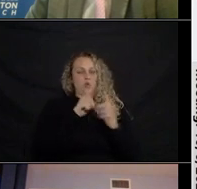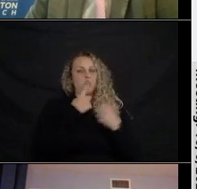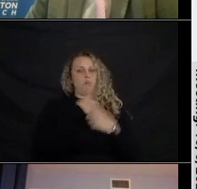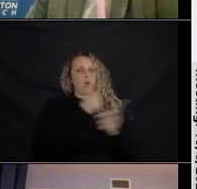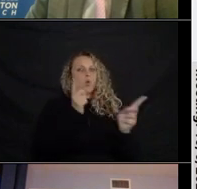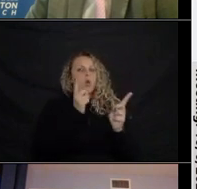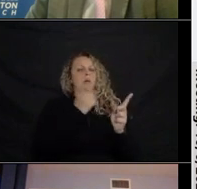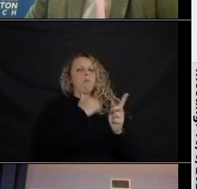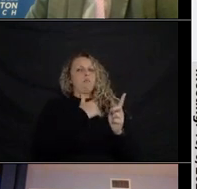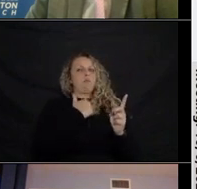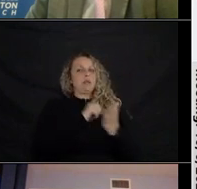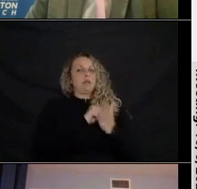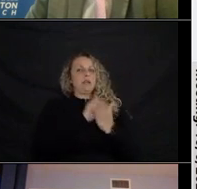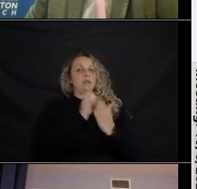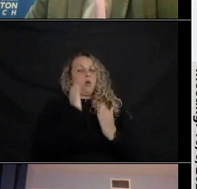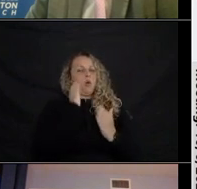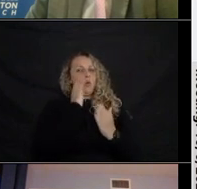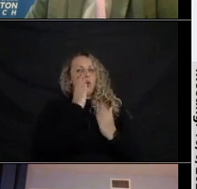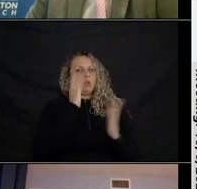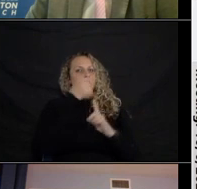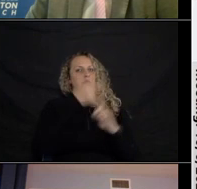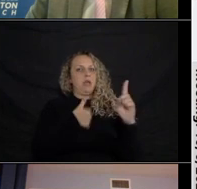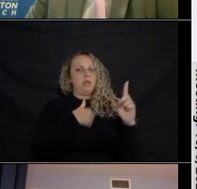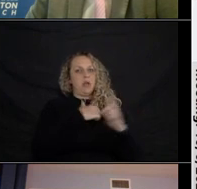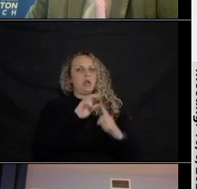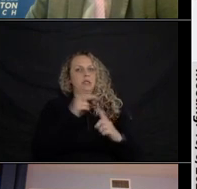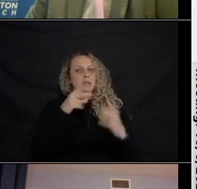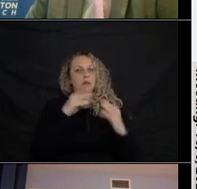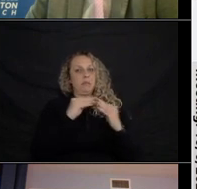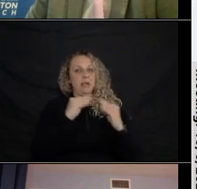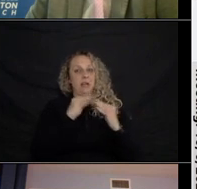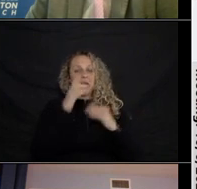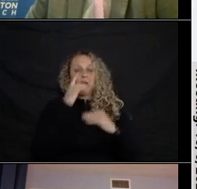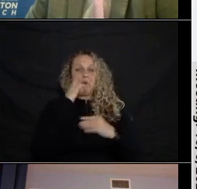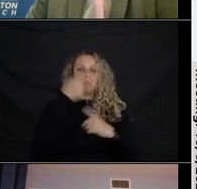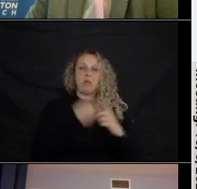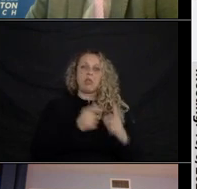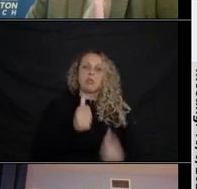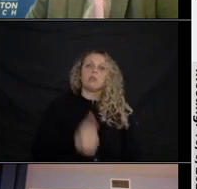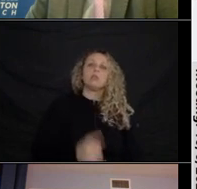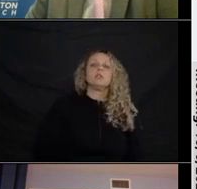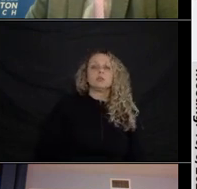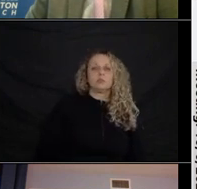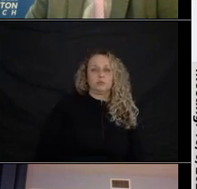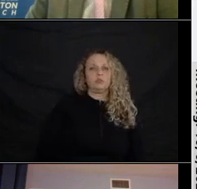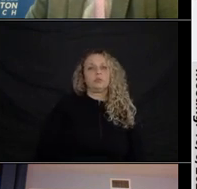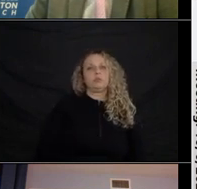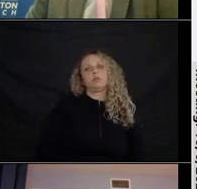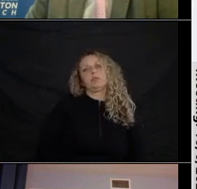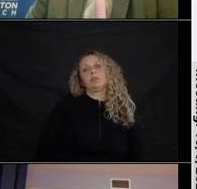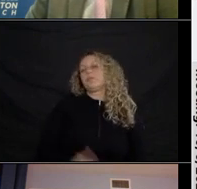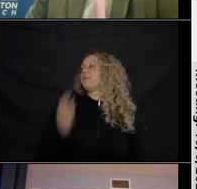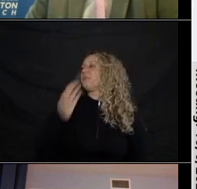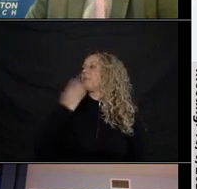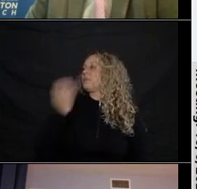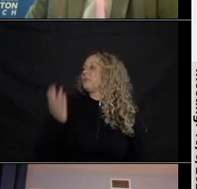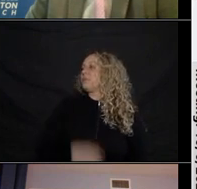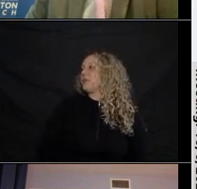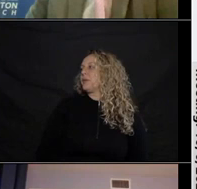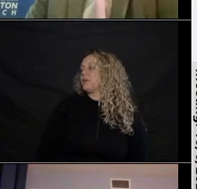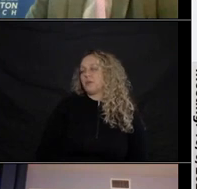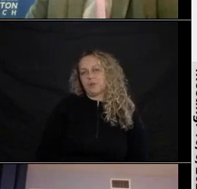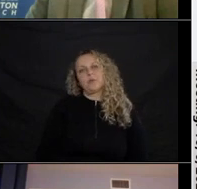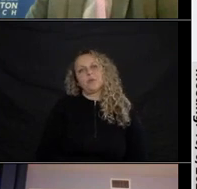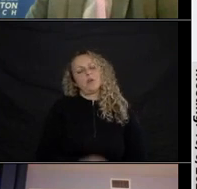proclaim Breast Cancer Awareness Month in our second meeting for this month. Thank you. And